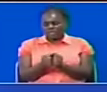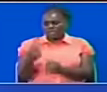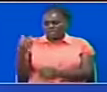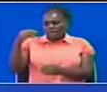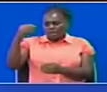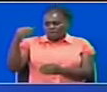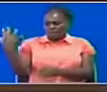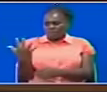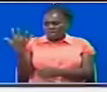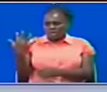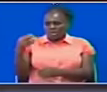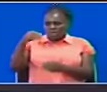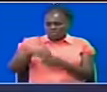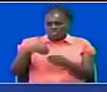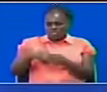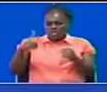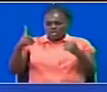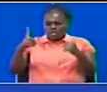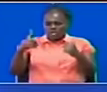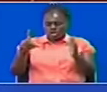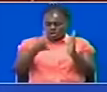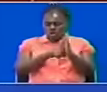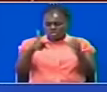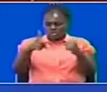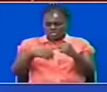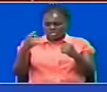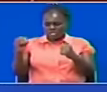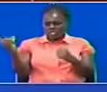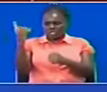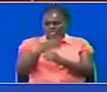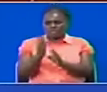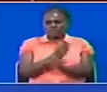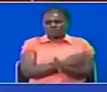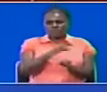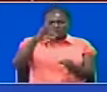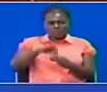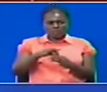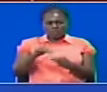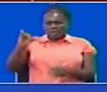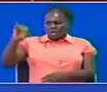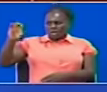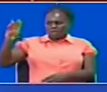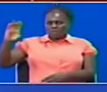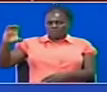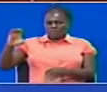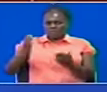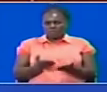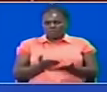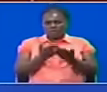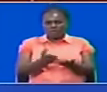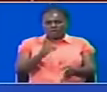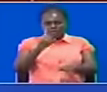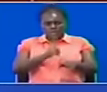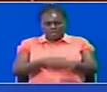law of 60 days to an election. They would require that the IEBC avails time for